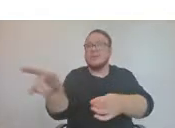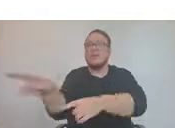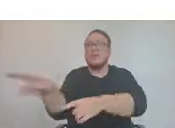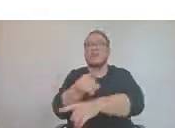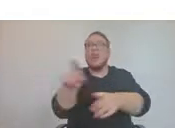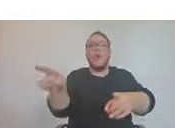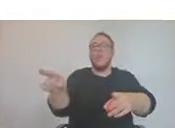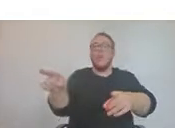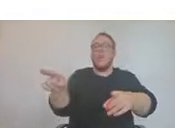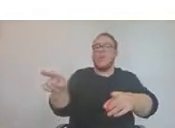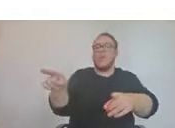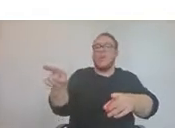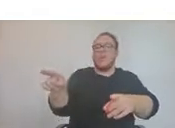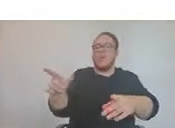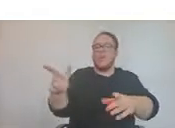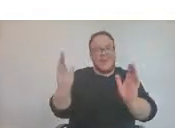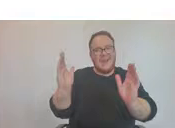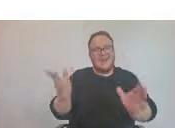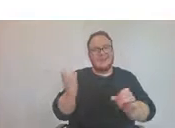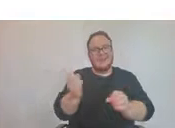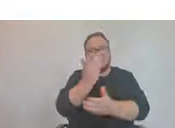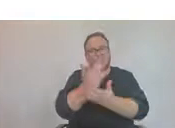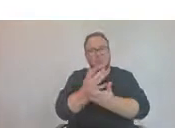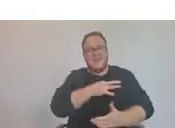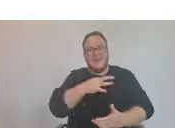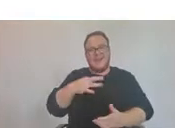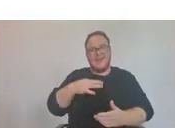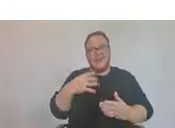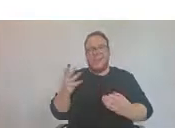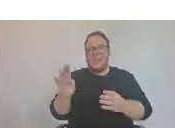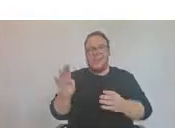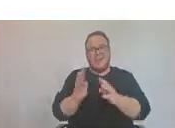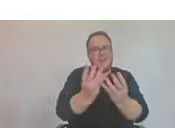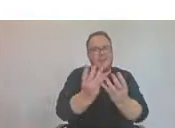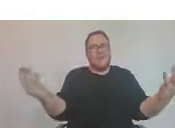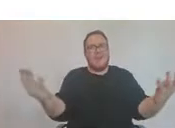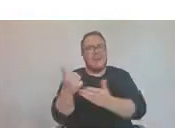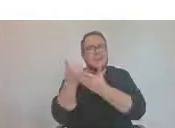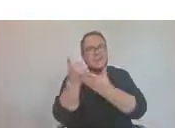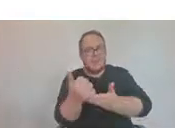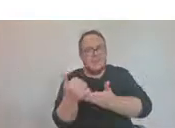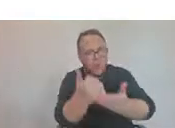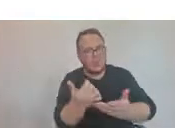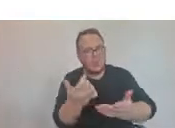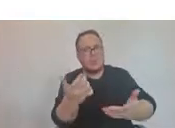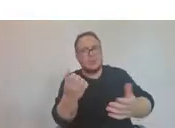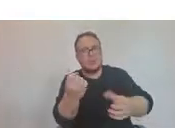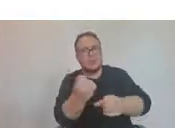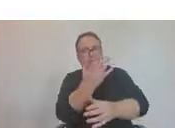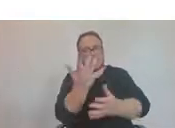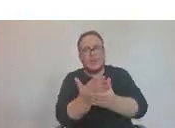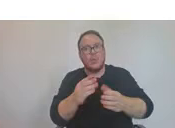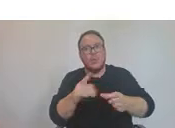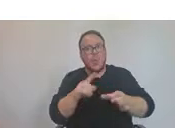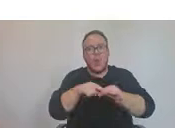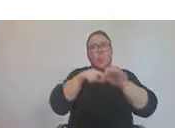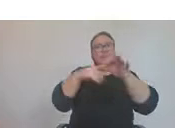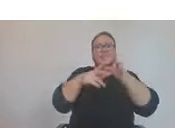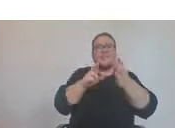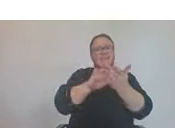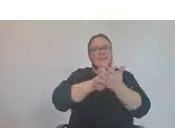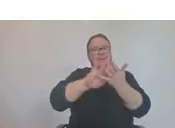to actually provide that clinical frontline support to ensure that we can maintain quality